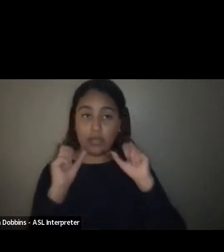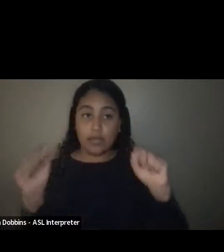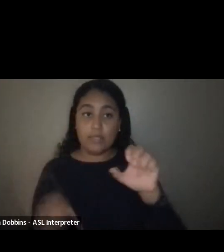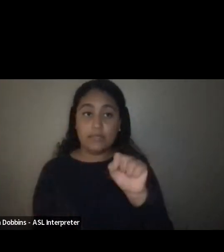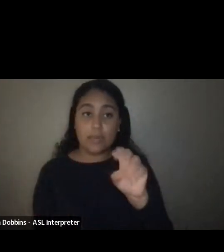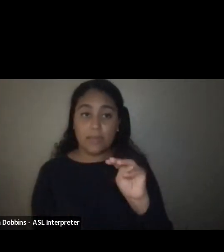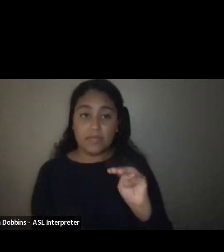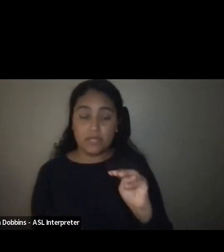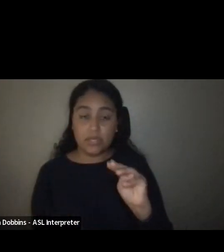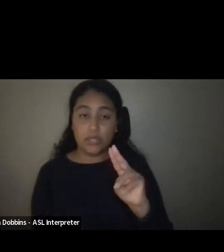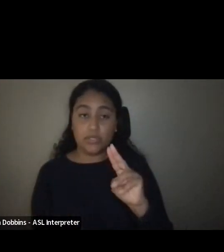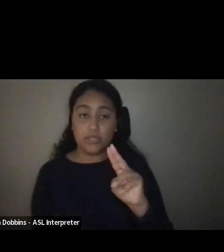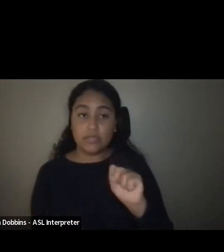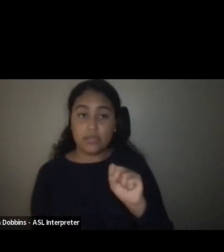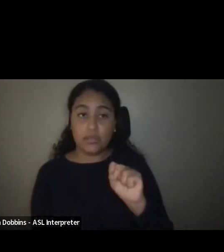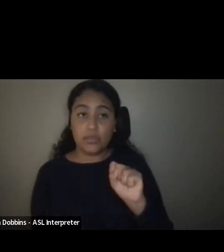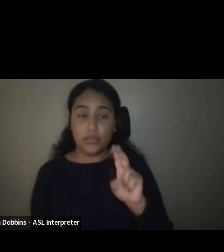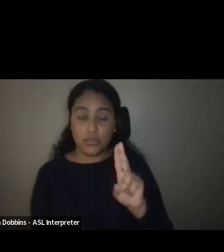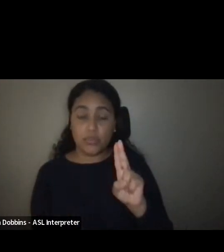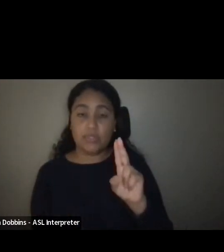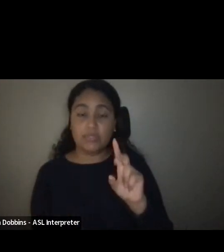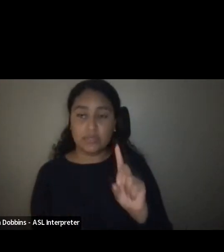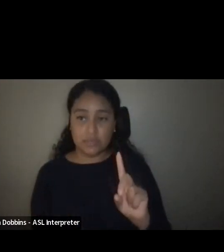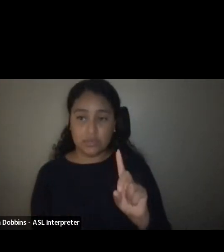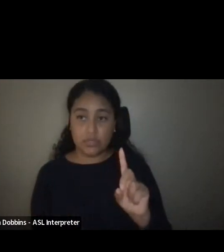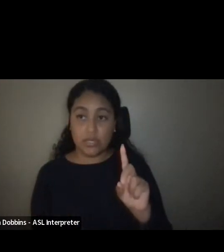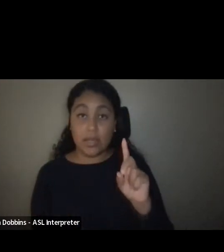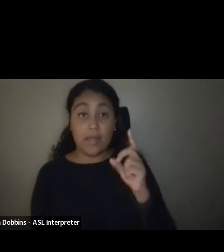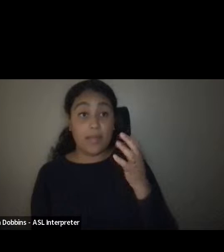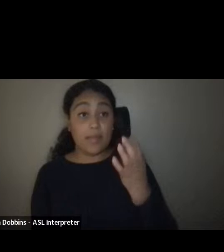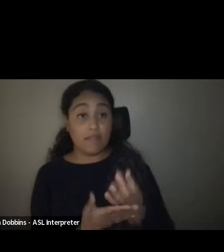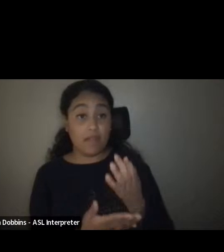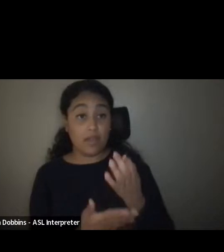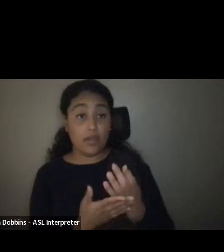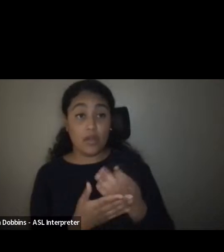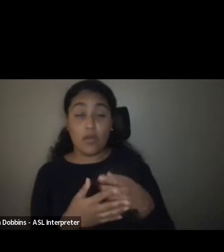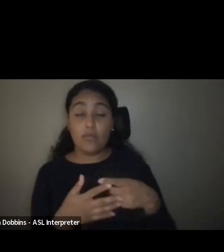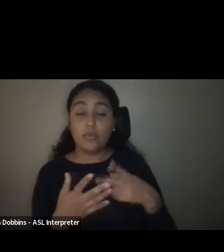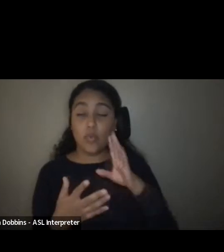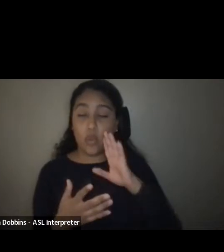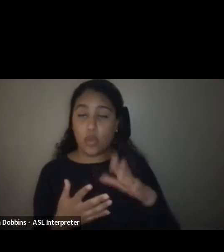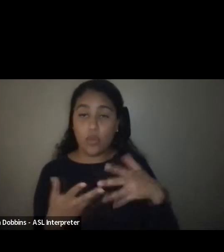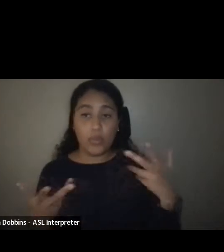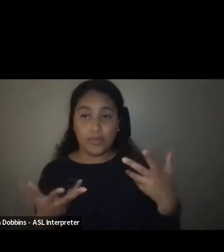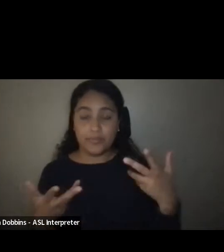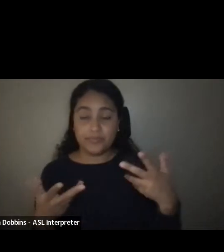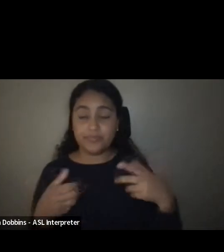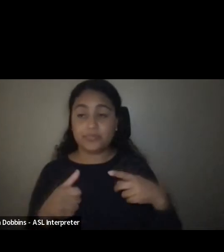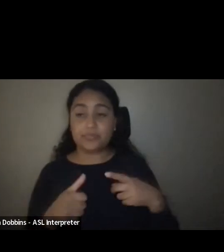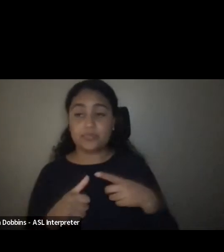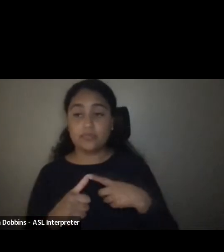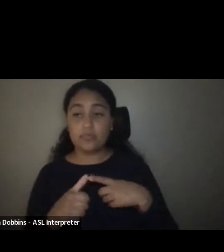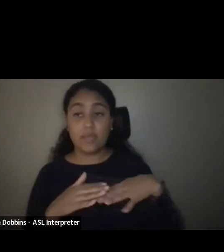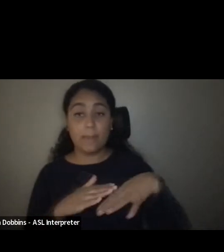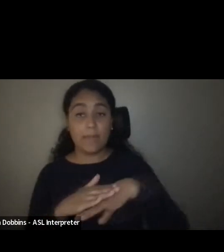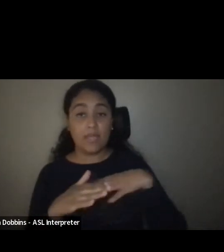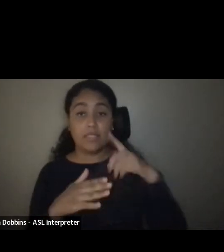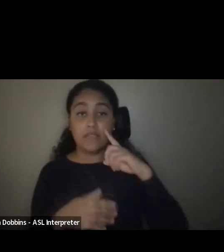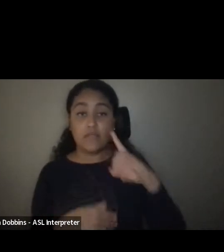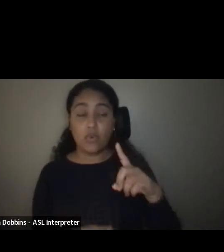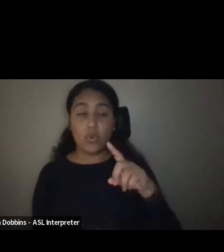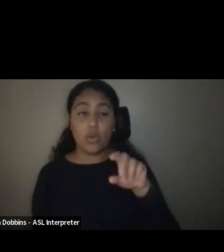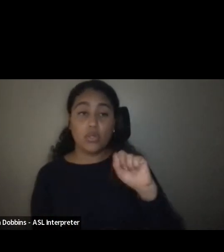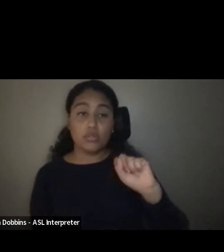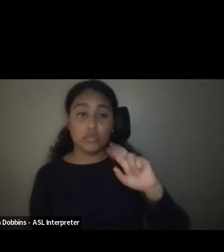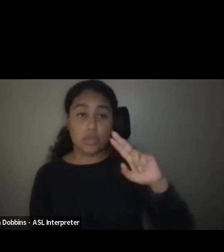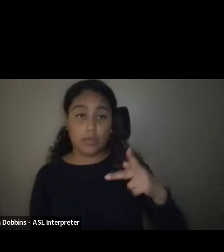Union High School District. A summary of the financial terms are as follows. The base salary of the superintendent